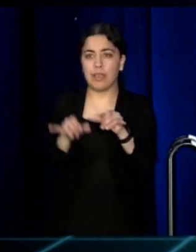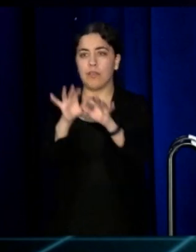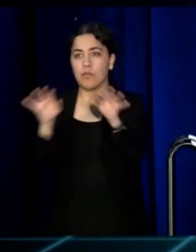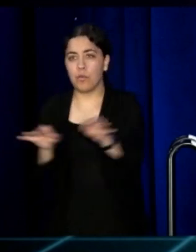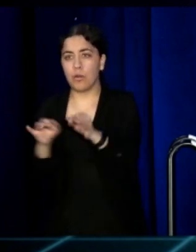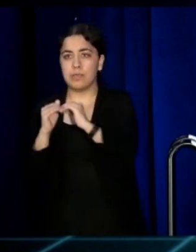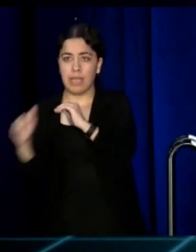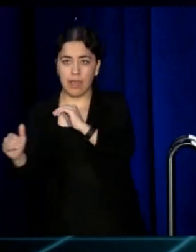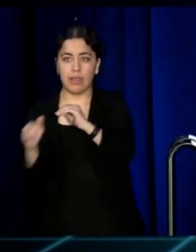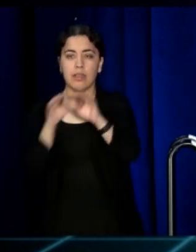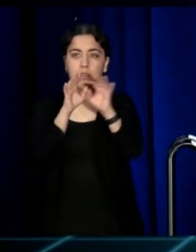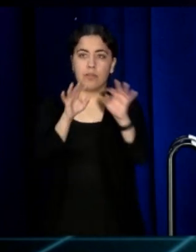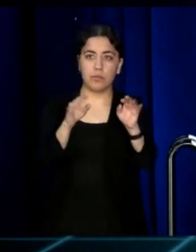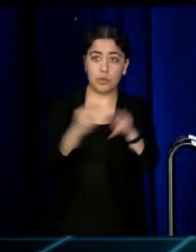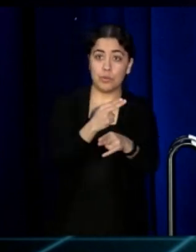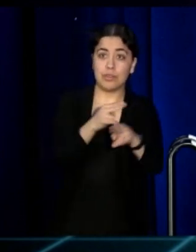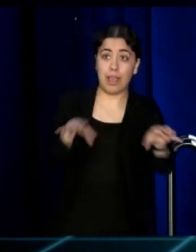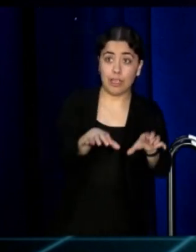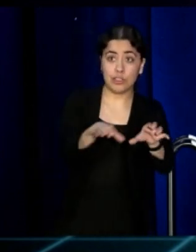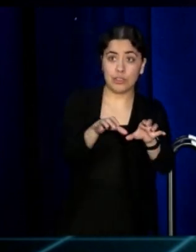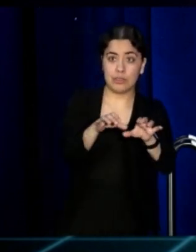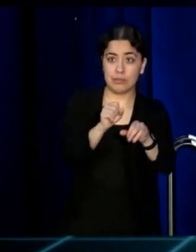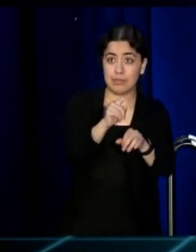heard of use action state.